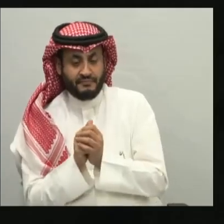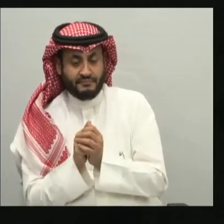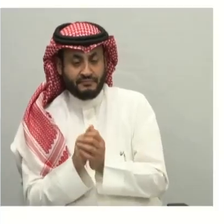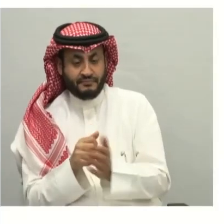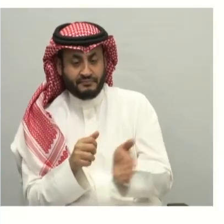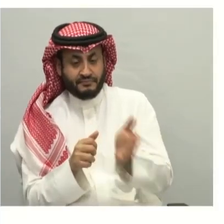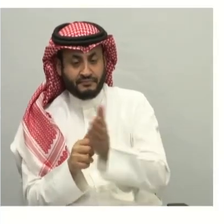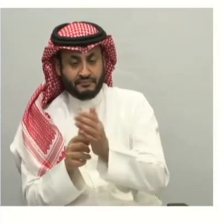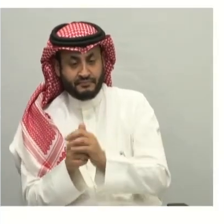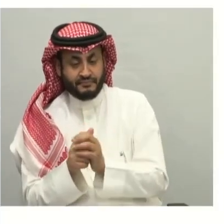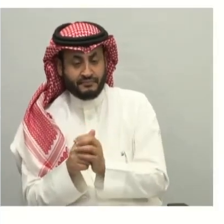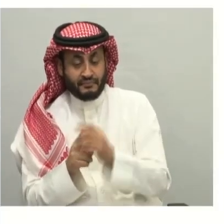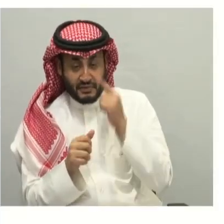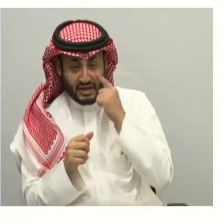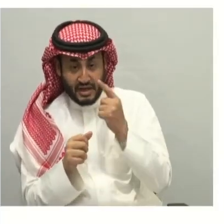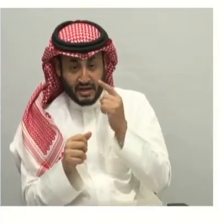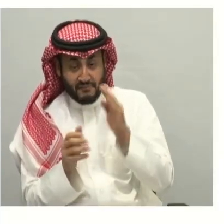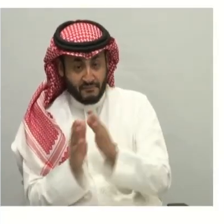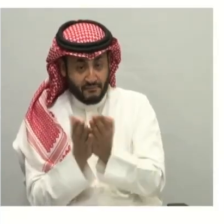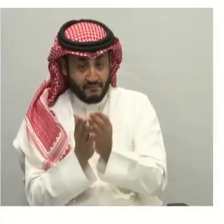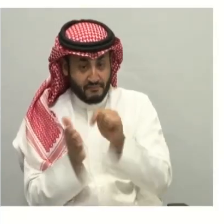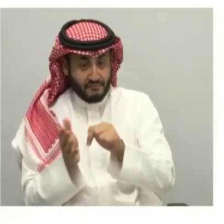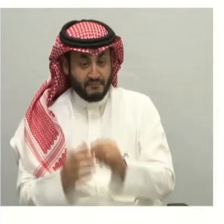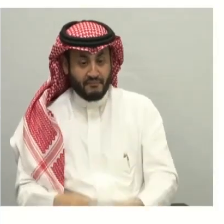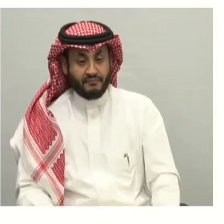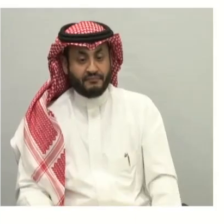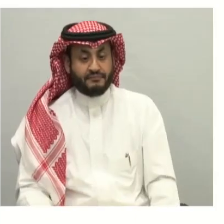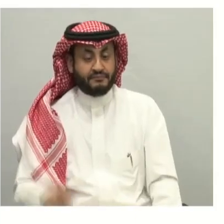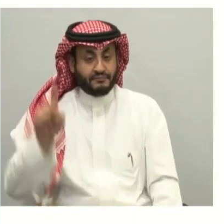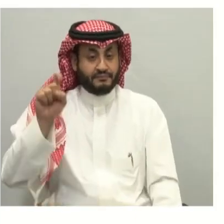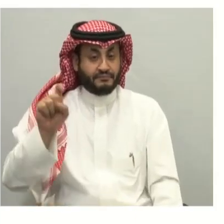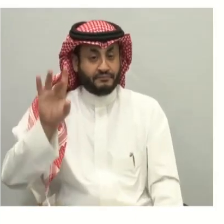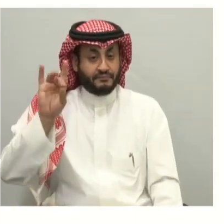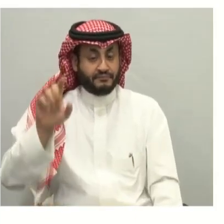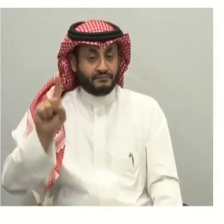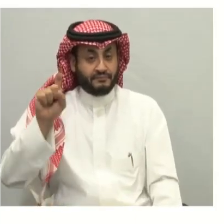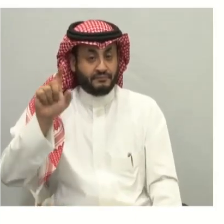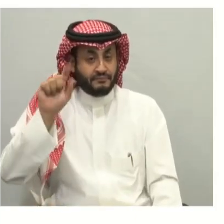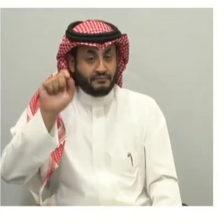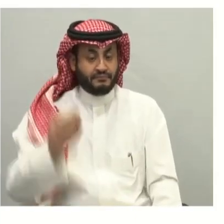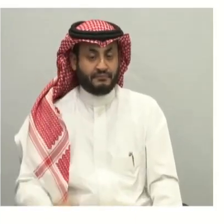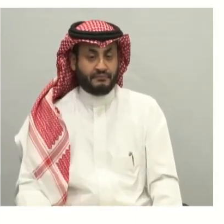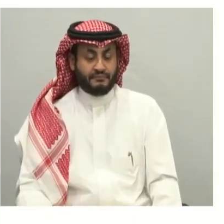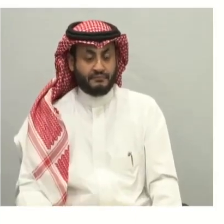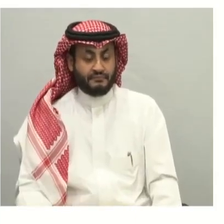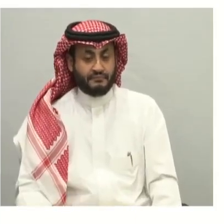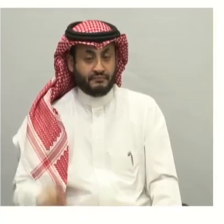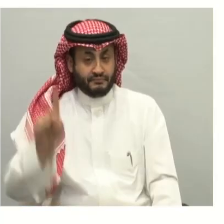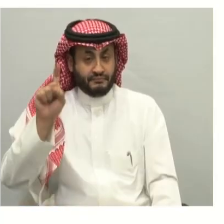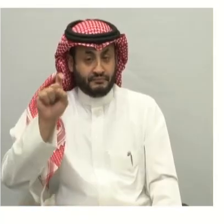Now, before we finish, don't forget on your workbook on to check pages 108